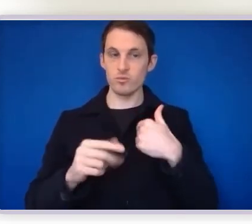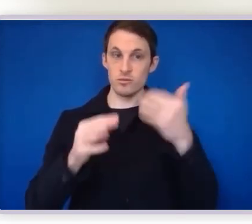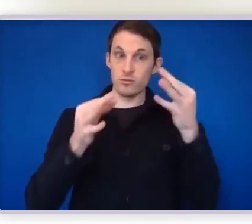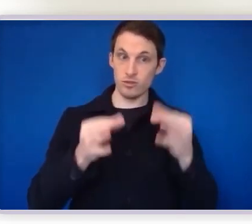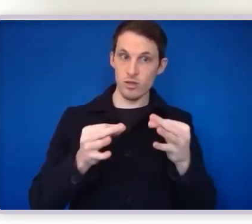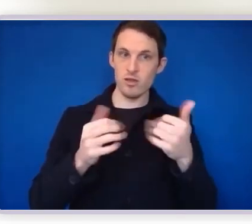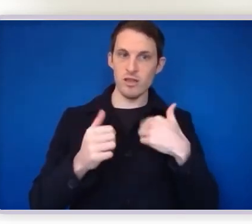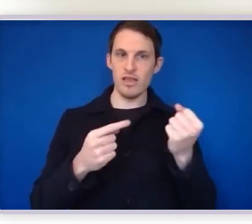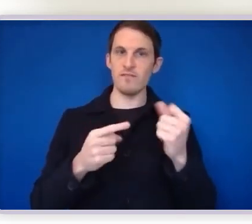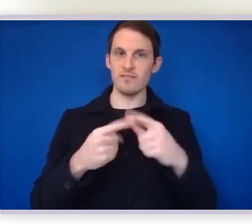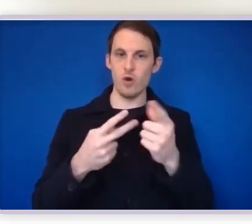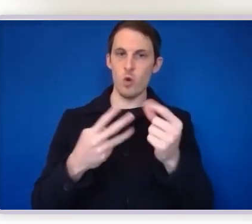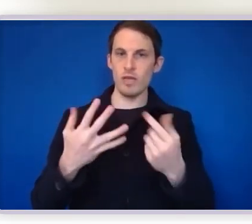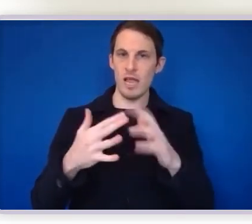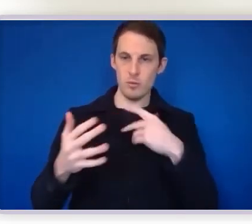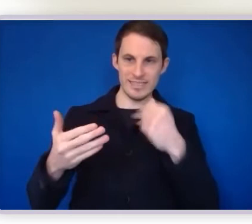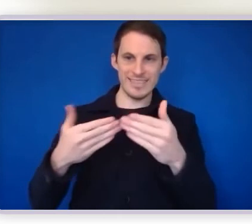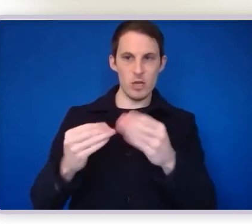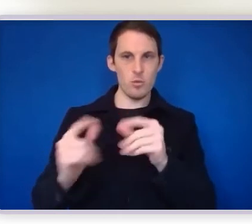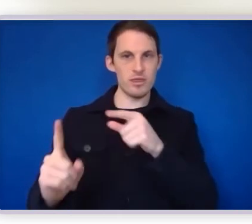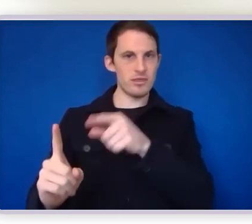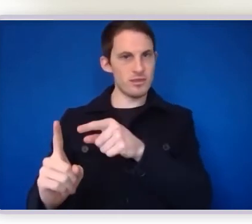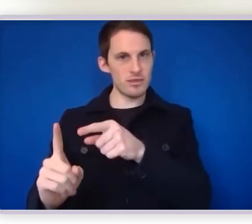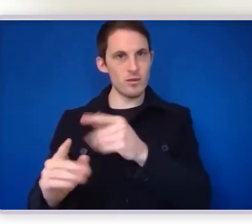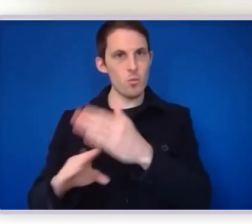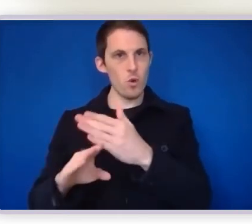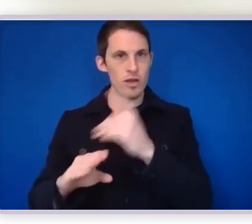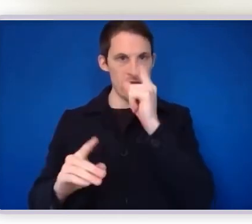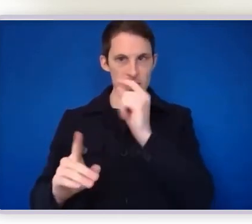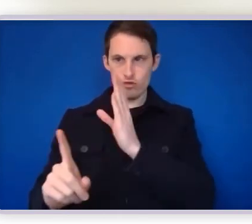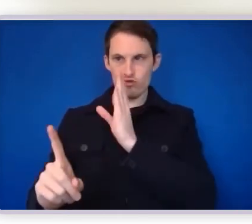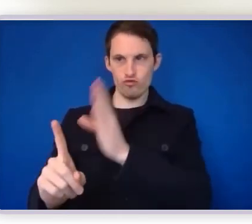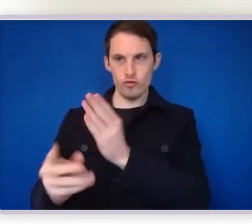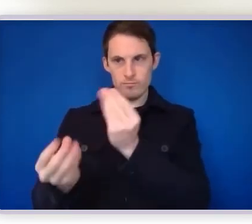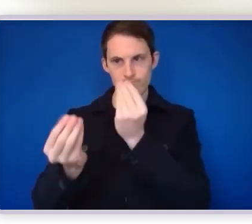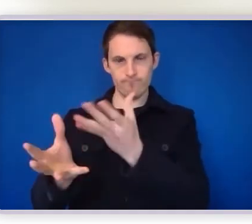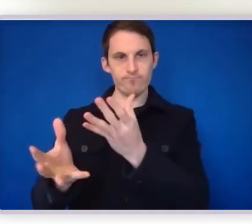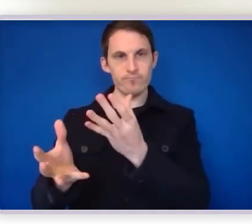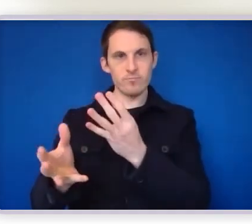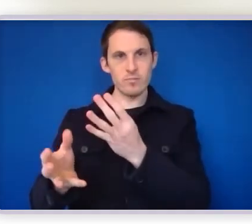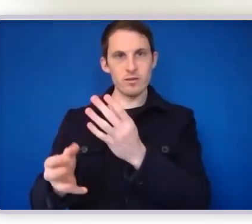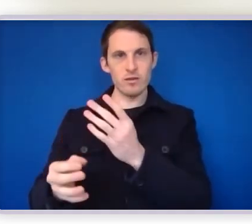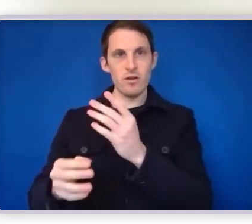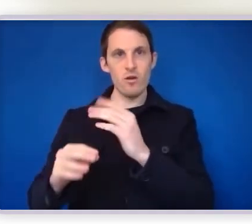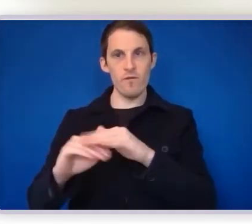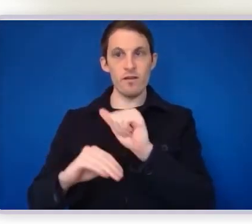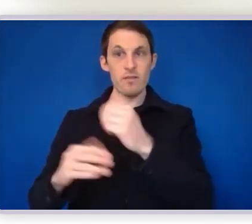that worker, from counselling them about their behaviour, if maybe the behaviour was inadvertent or they need training and that kind of